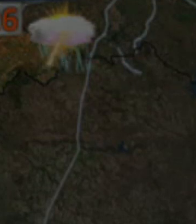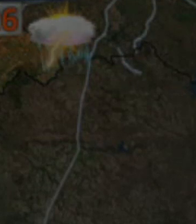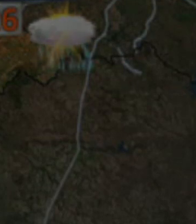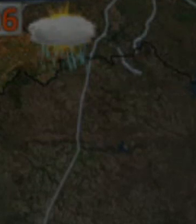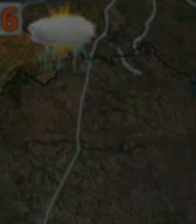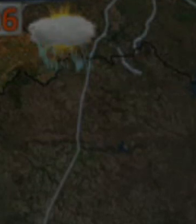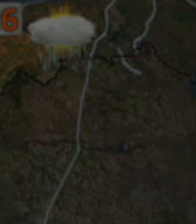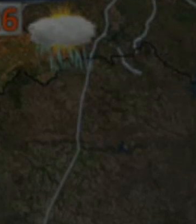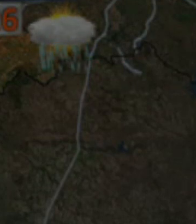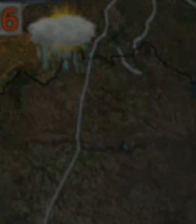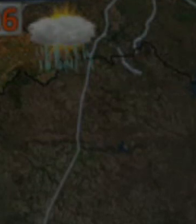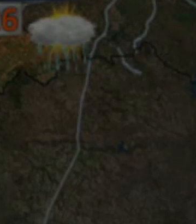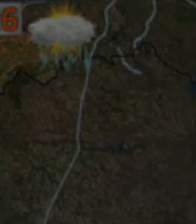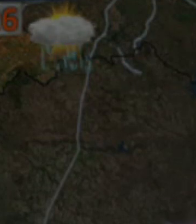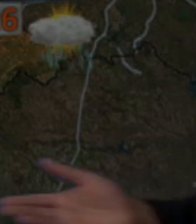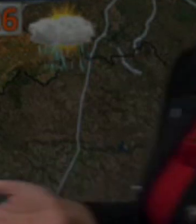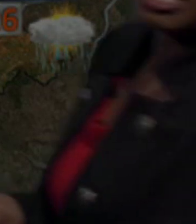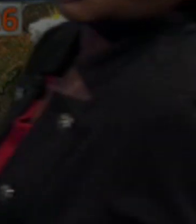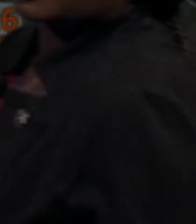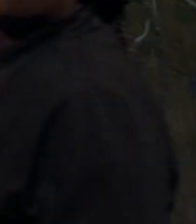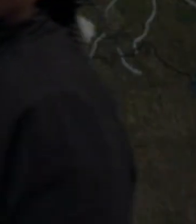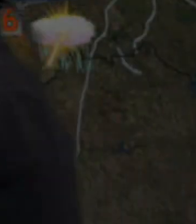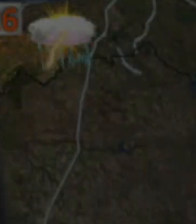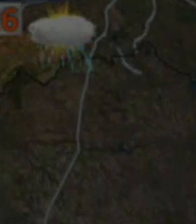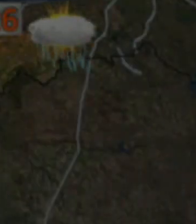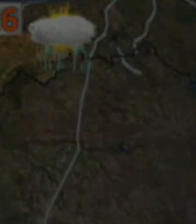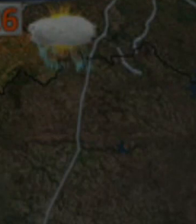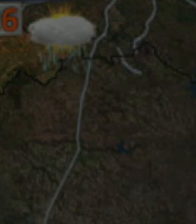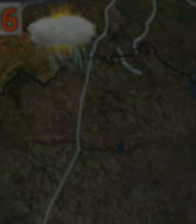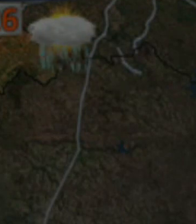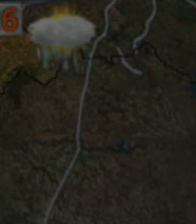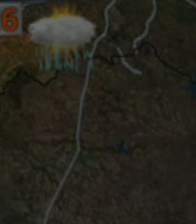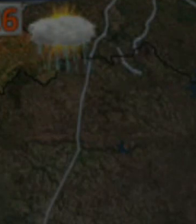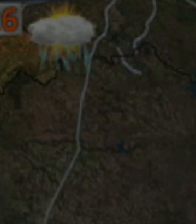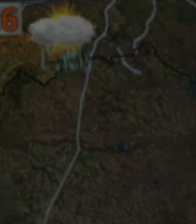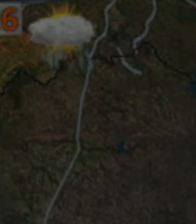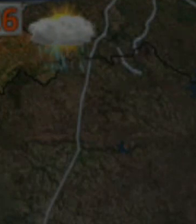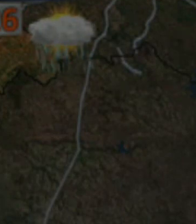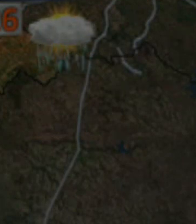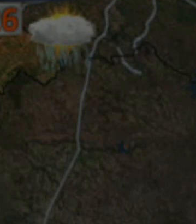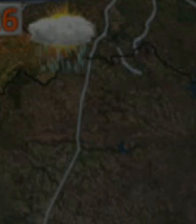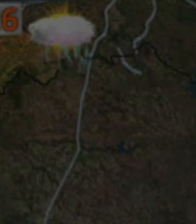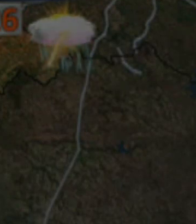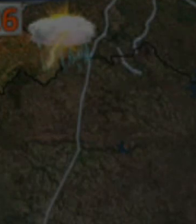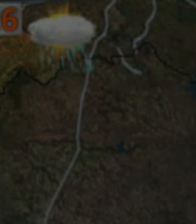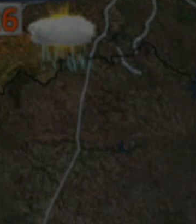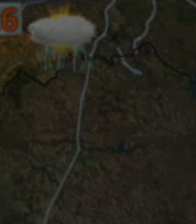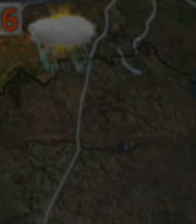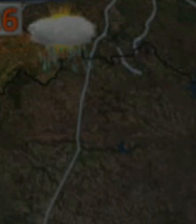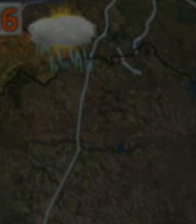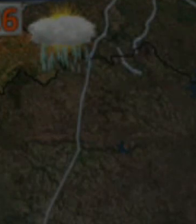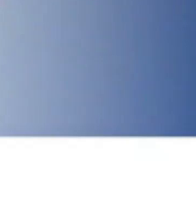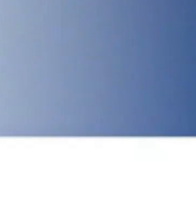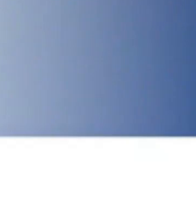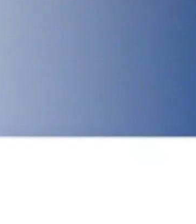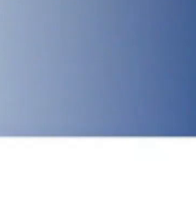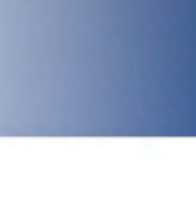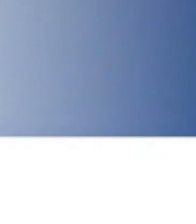le 24 mme magaetsho ka gore ya le go tswa ka magoro ga se go latlhana a re kopane mo nakong e tlang a nne boroko.